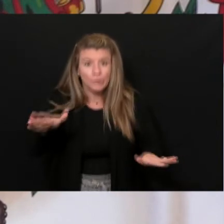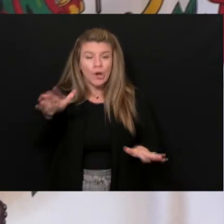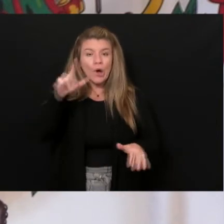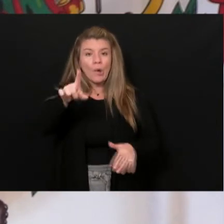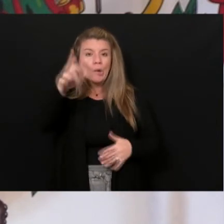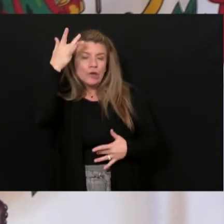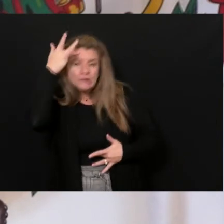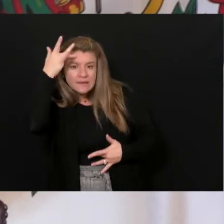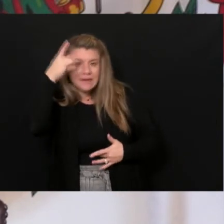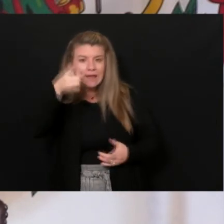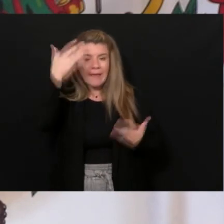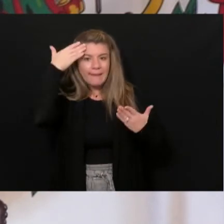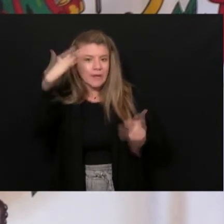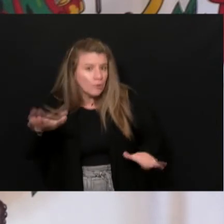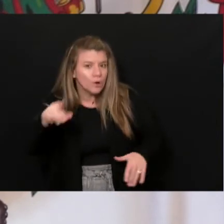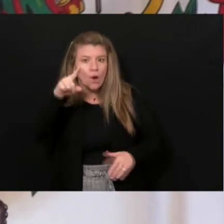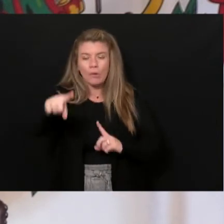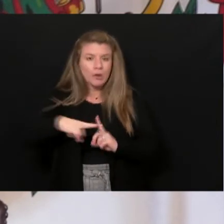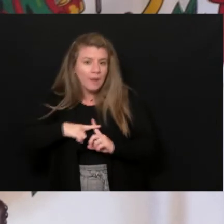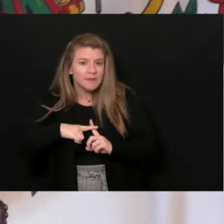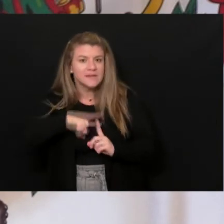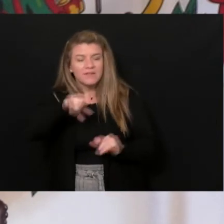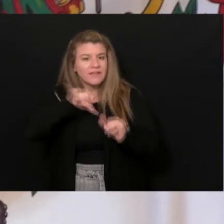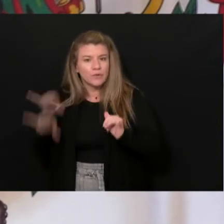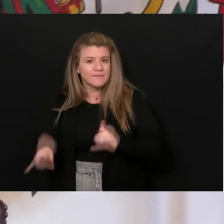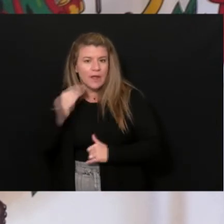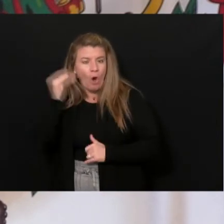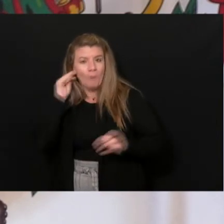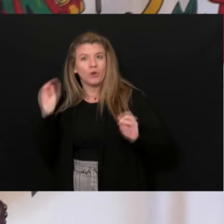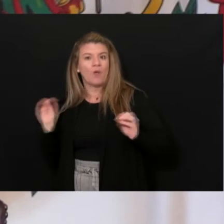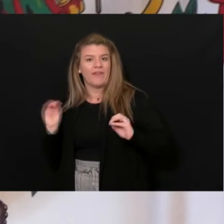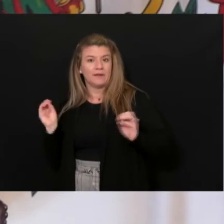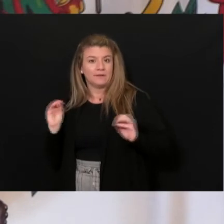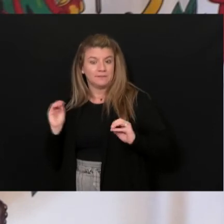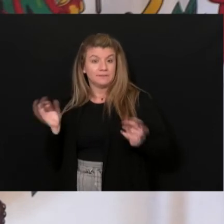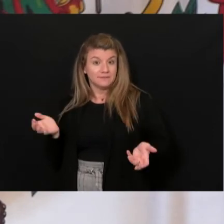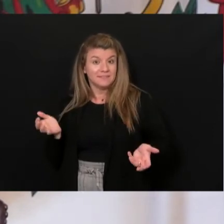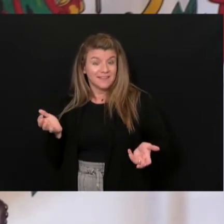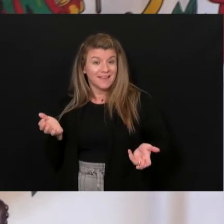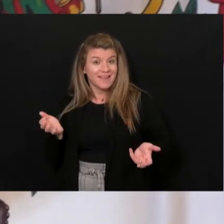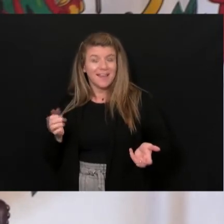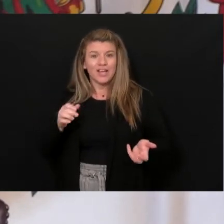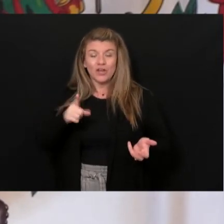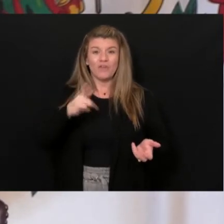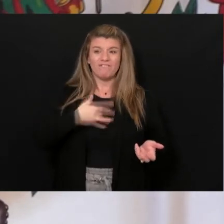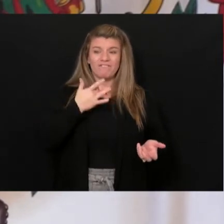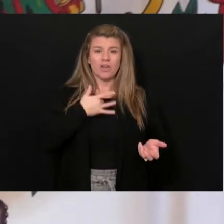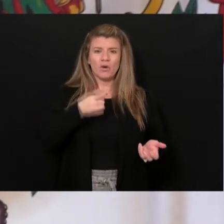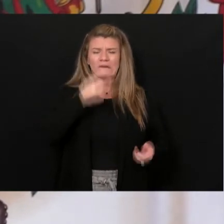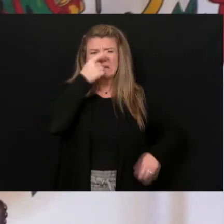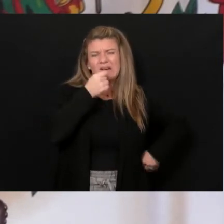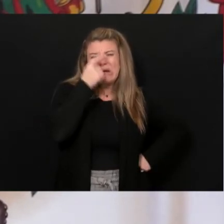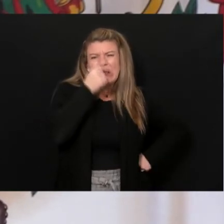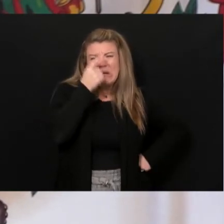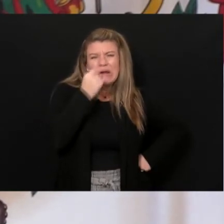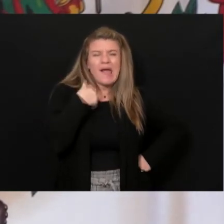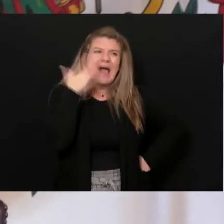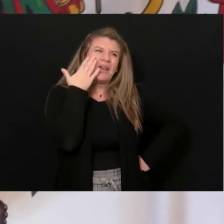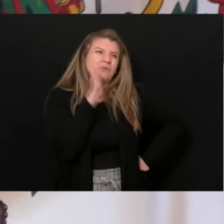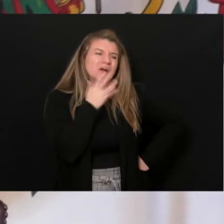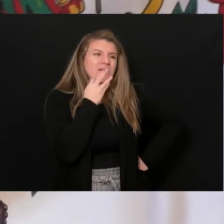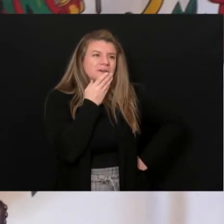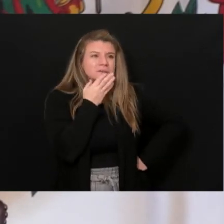you're positive because you're at home, or wherever. And you think you got a cold or you don't know what is